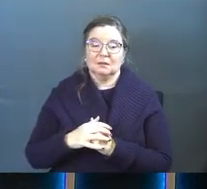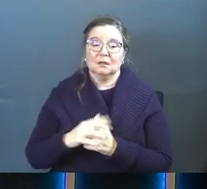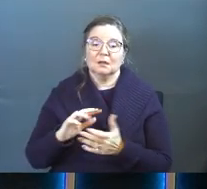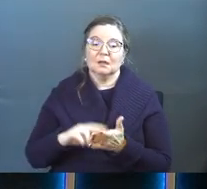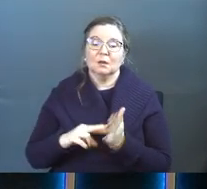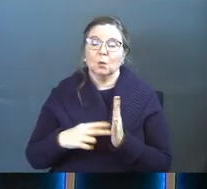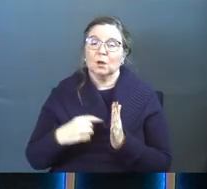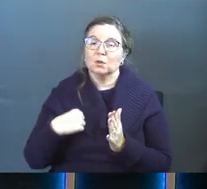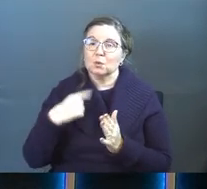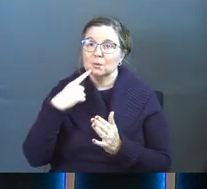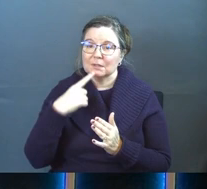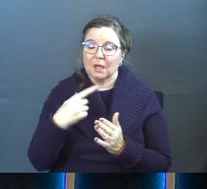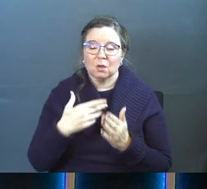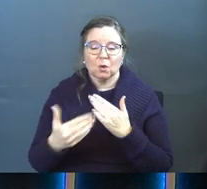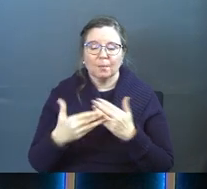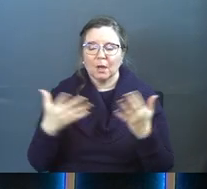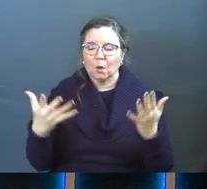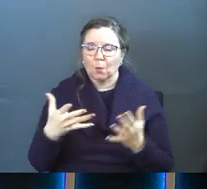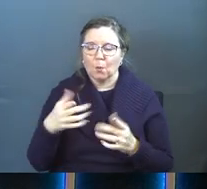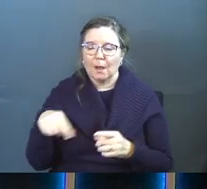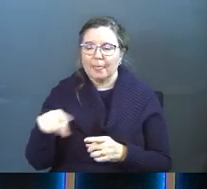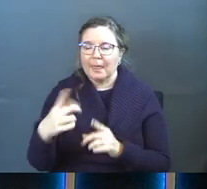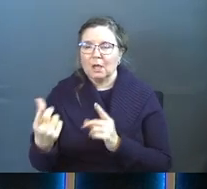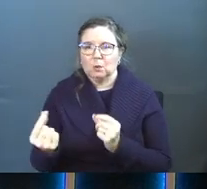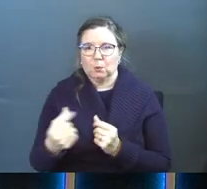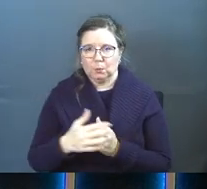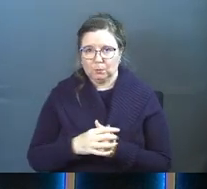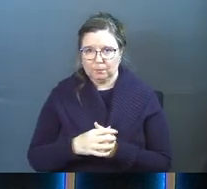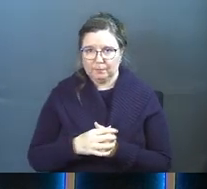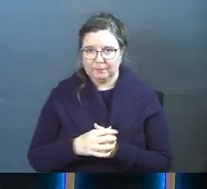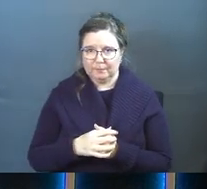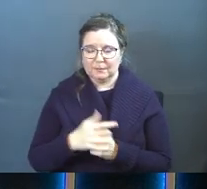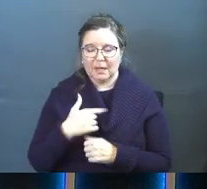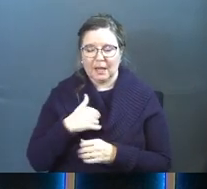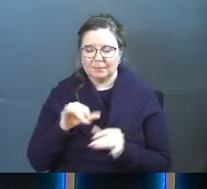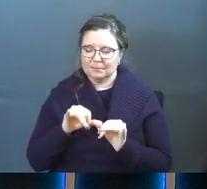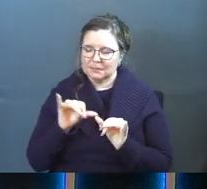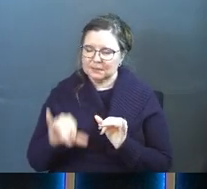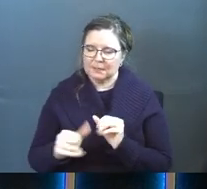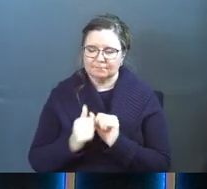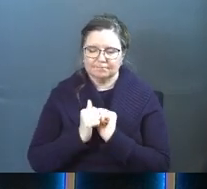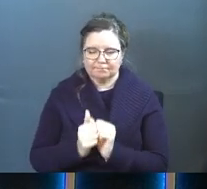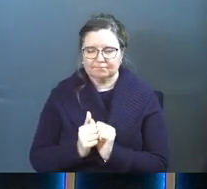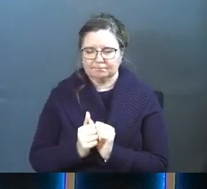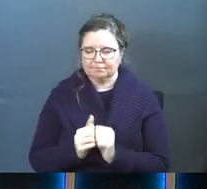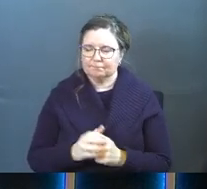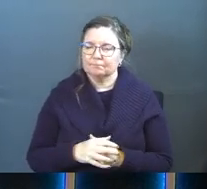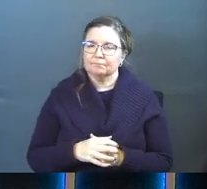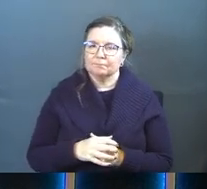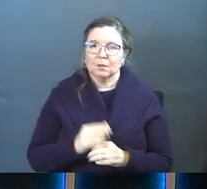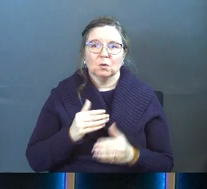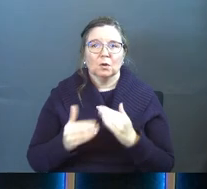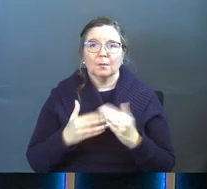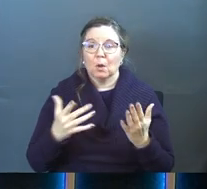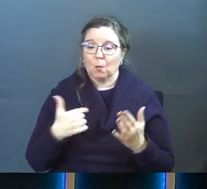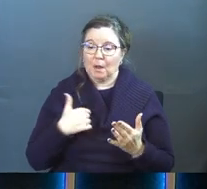covenant where you say, no matter what they do, I'm going to stick with them.